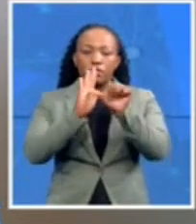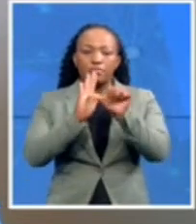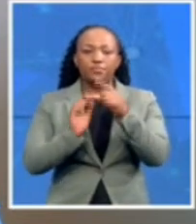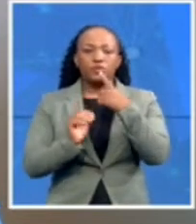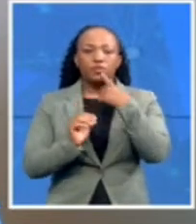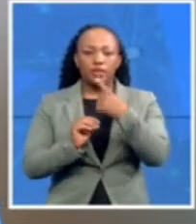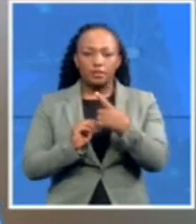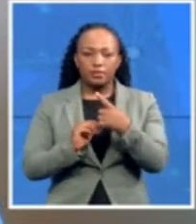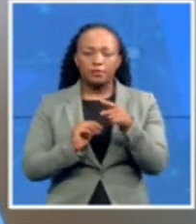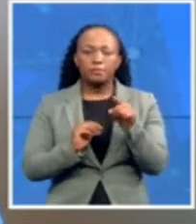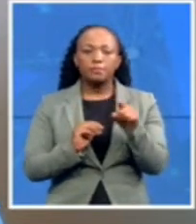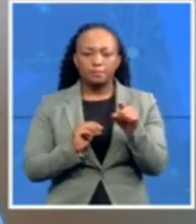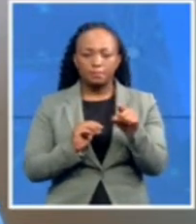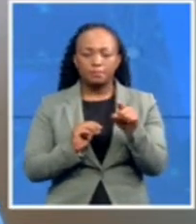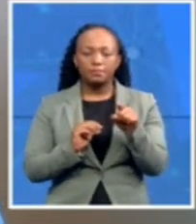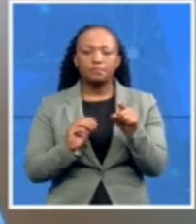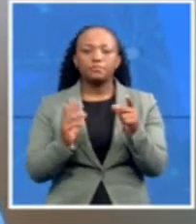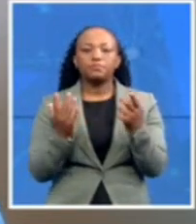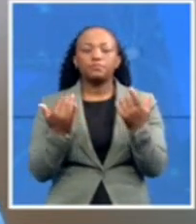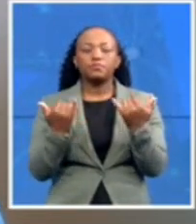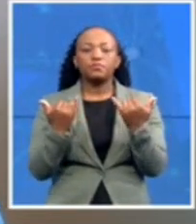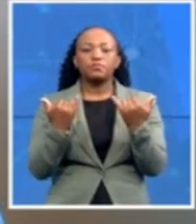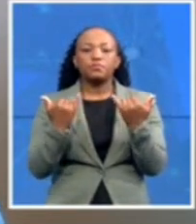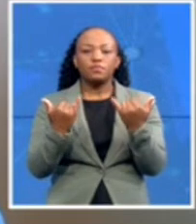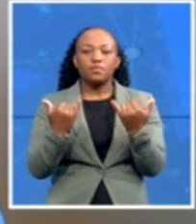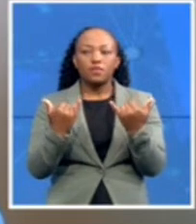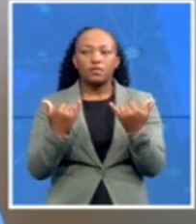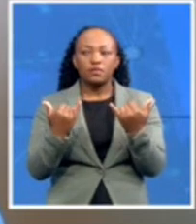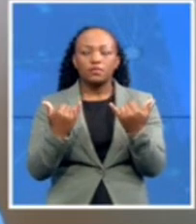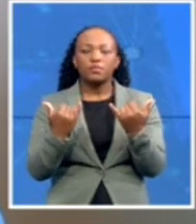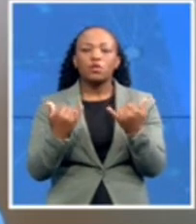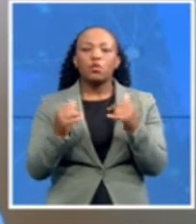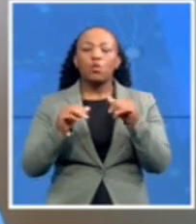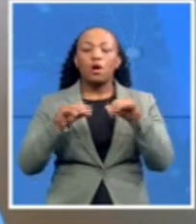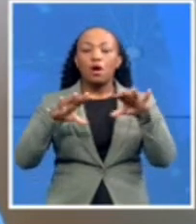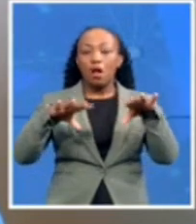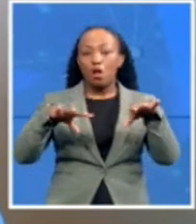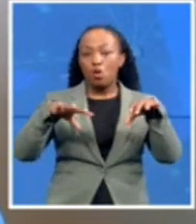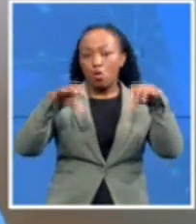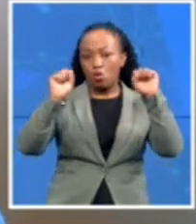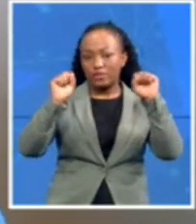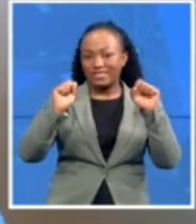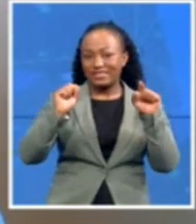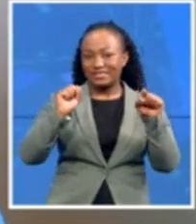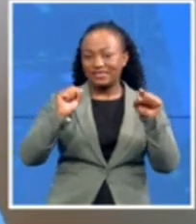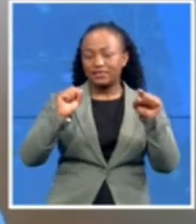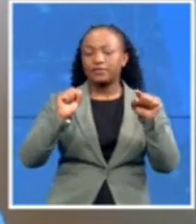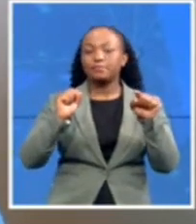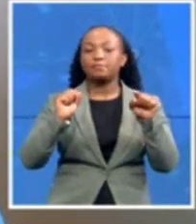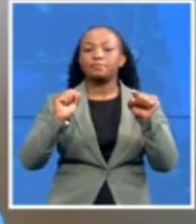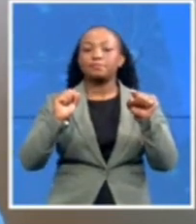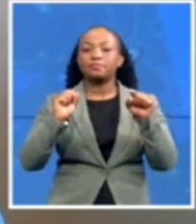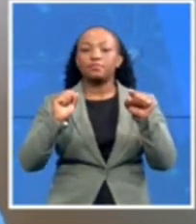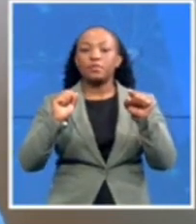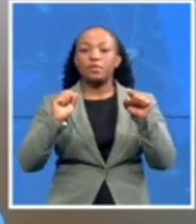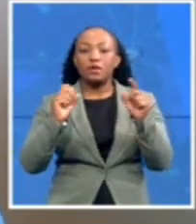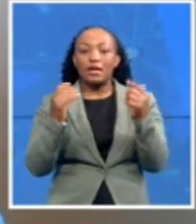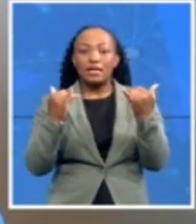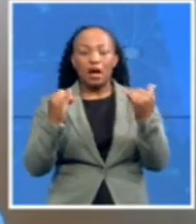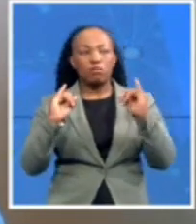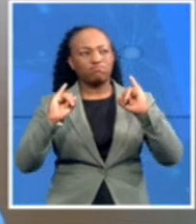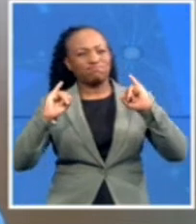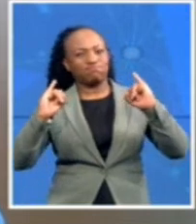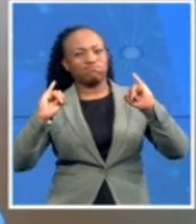avoid load shedding and even the severity of load shedding by a collaborative effort across all